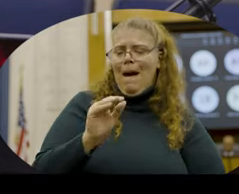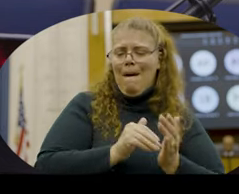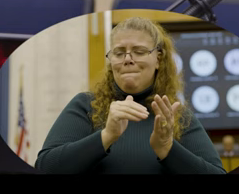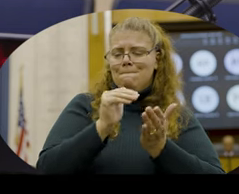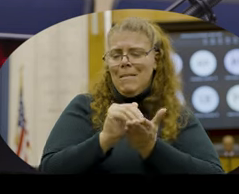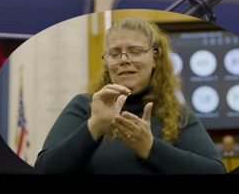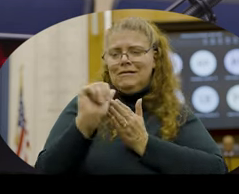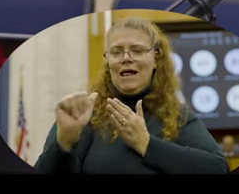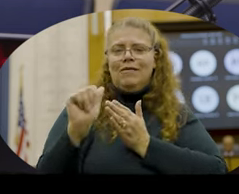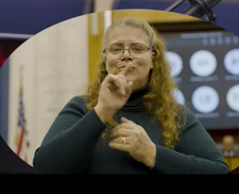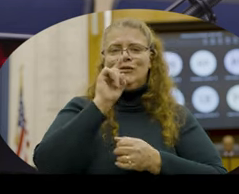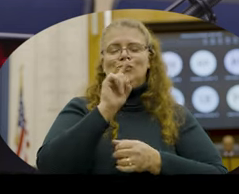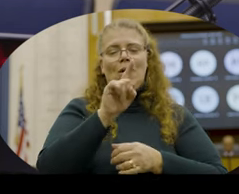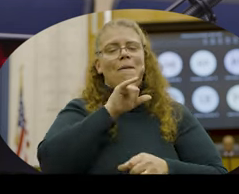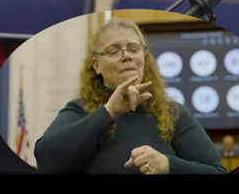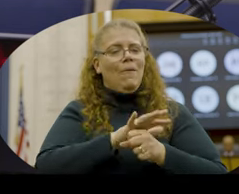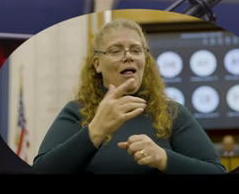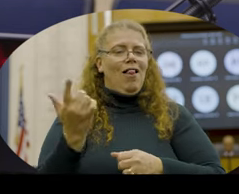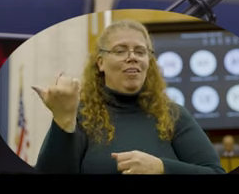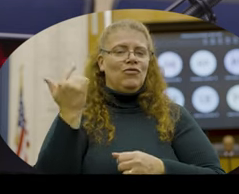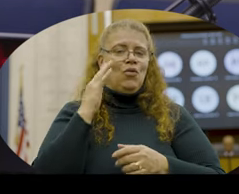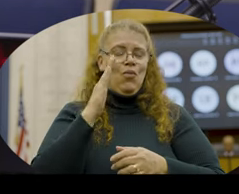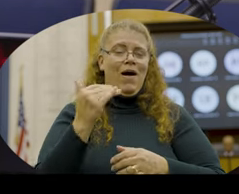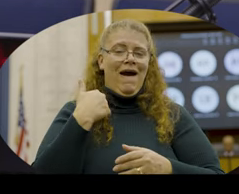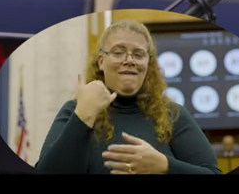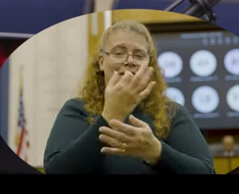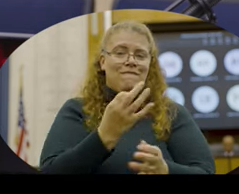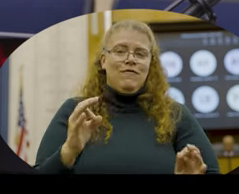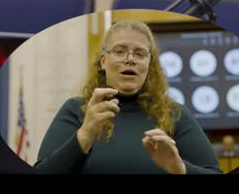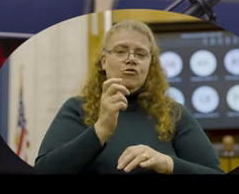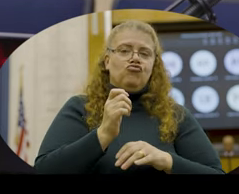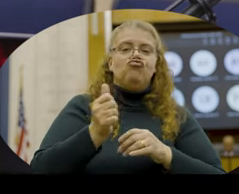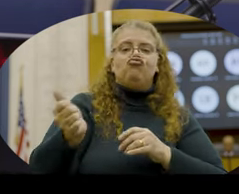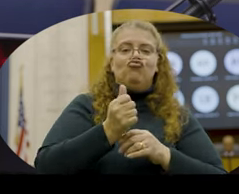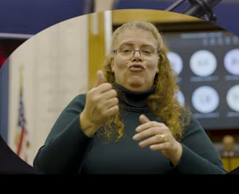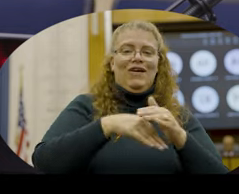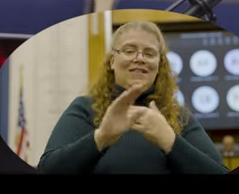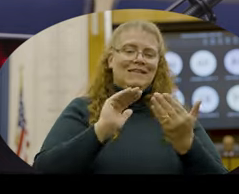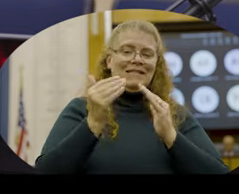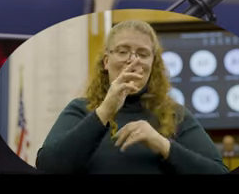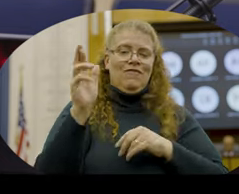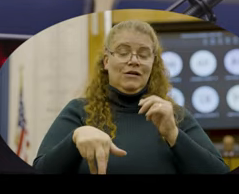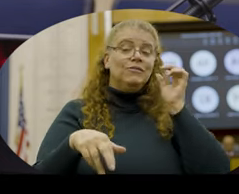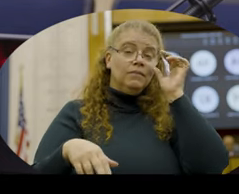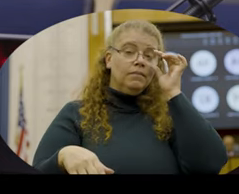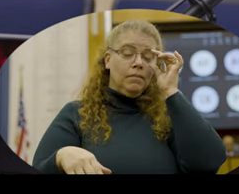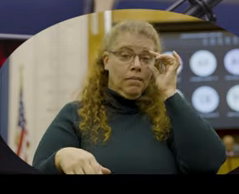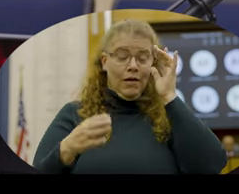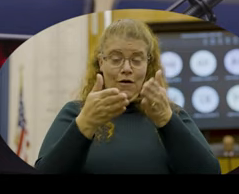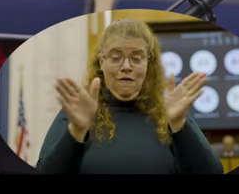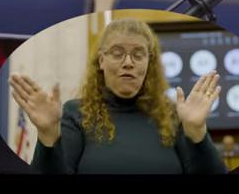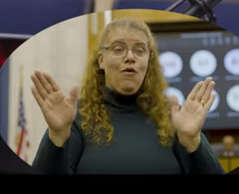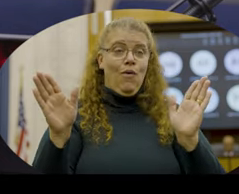as a city, I'm proud that we are making good on this commitment that we made in 2020. We know that as we build